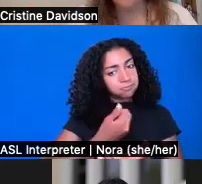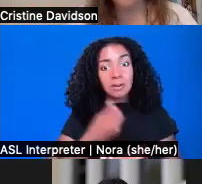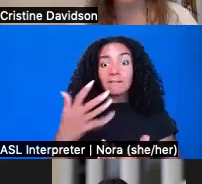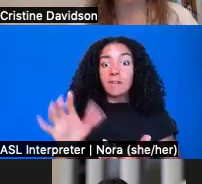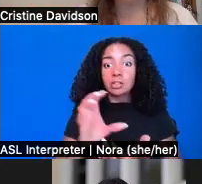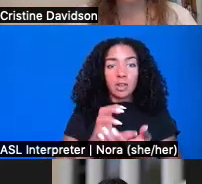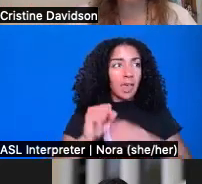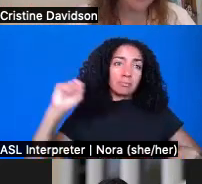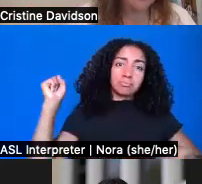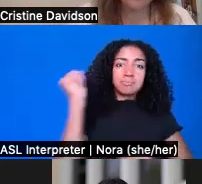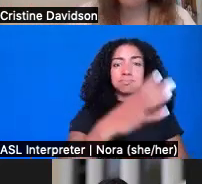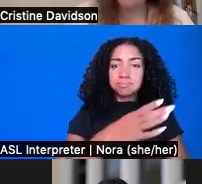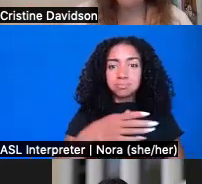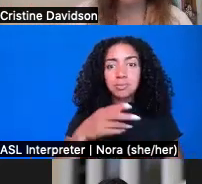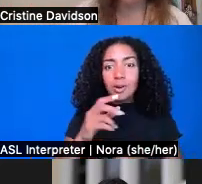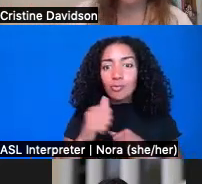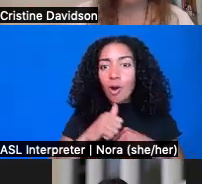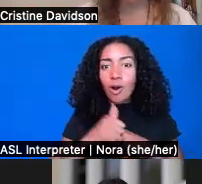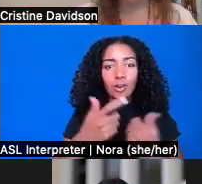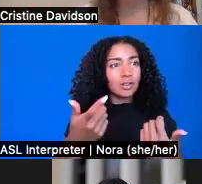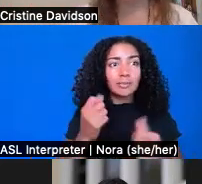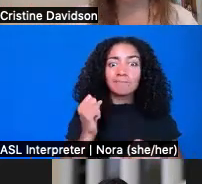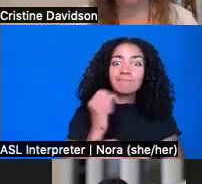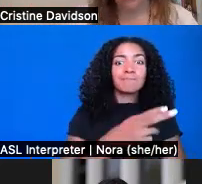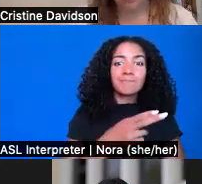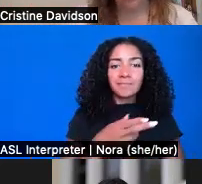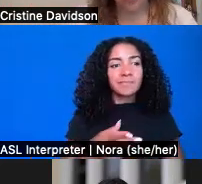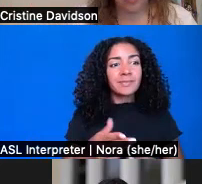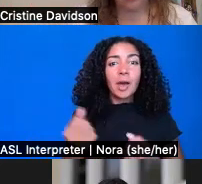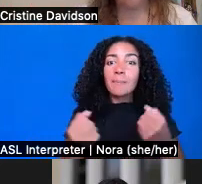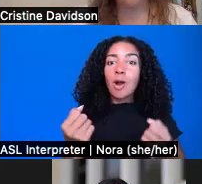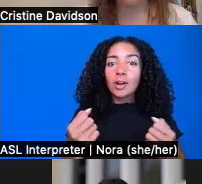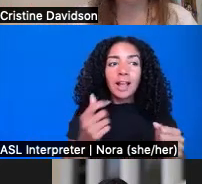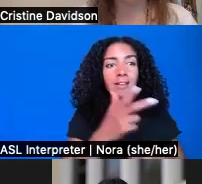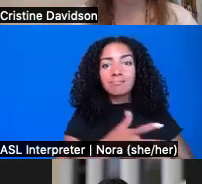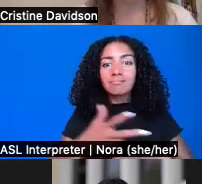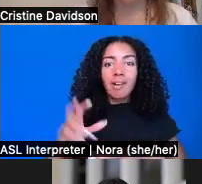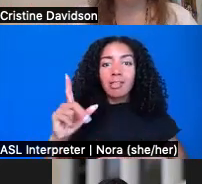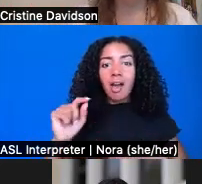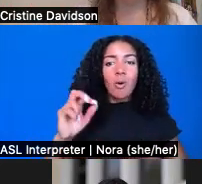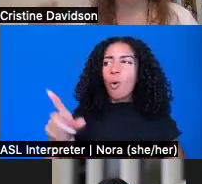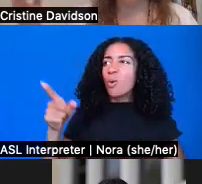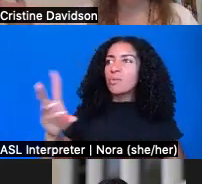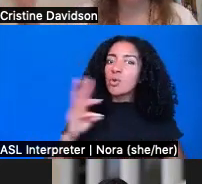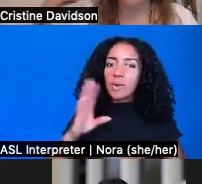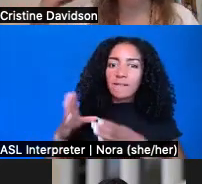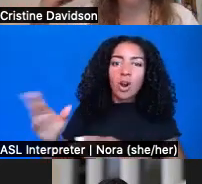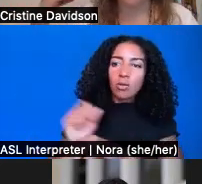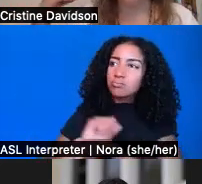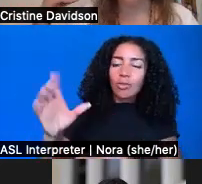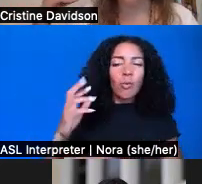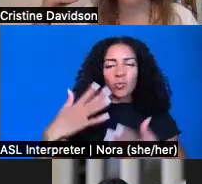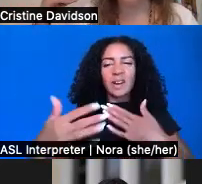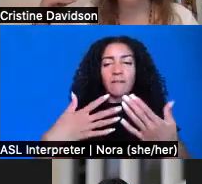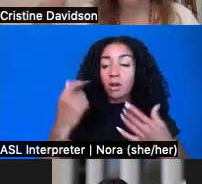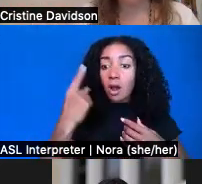the woods or across the road, right? Like there are ceremonies that we can create in addition to the ones that we've had for